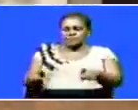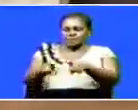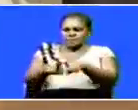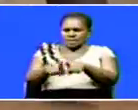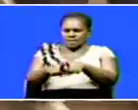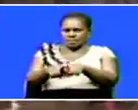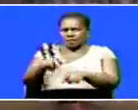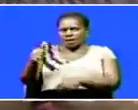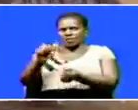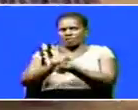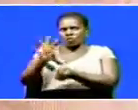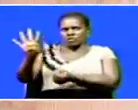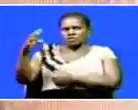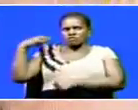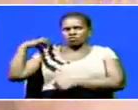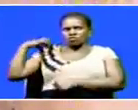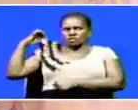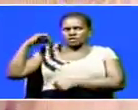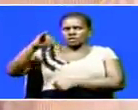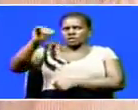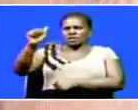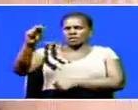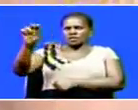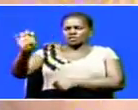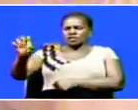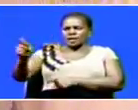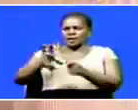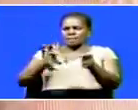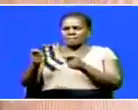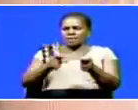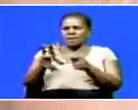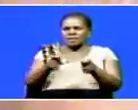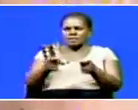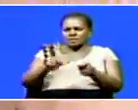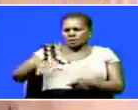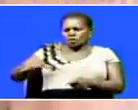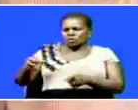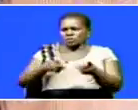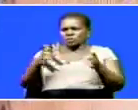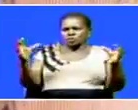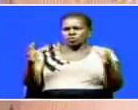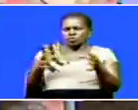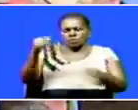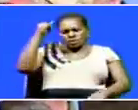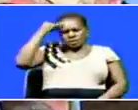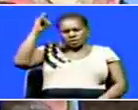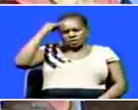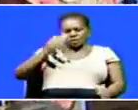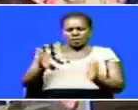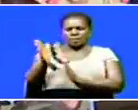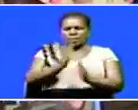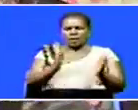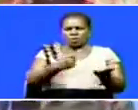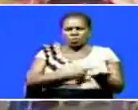Alongside 14 other volunteers, Jane manages the County Trackers Group, an initiative that organizes